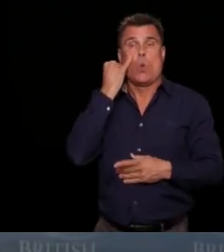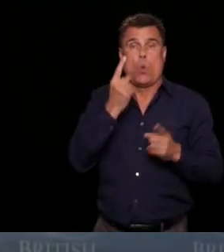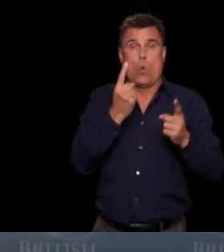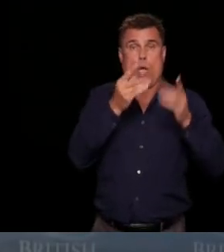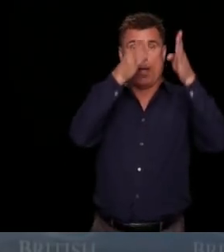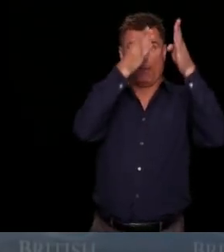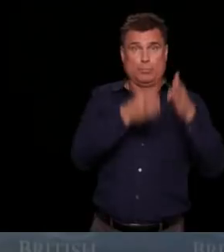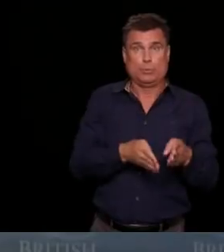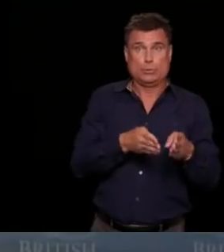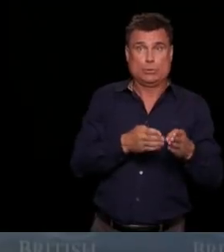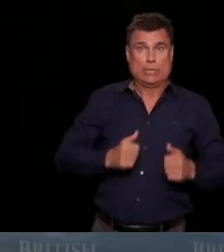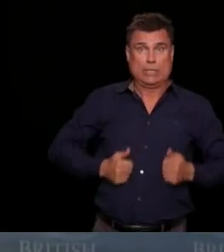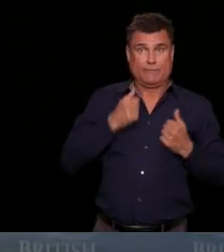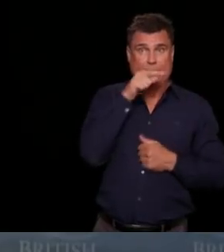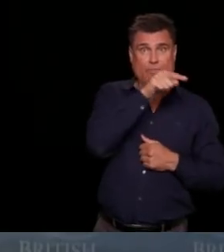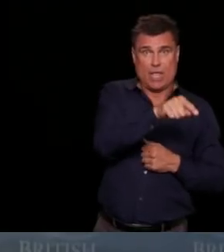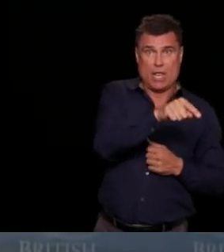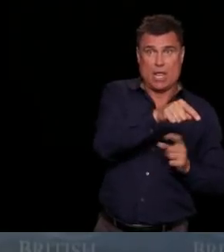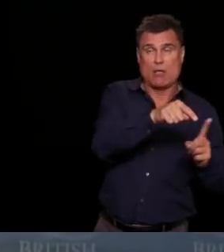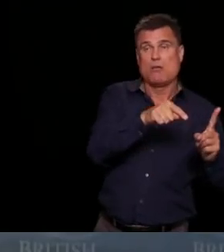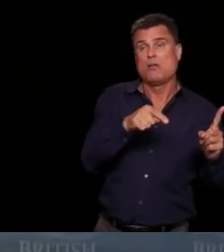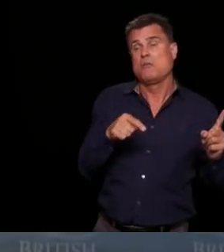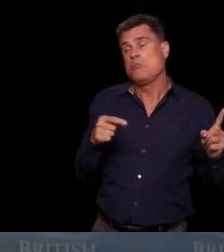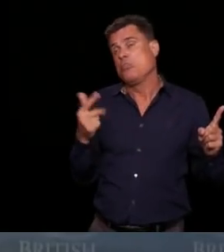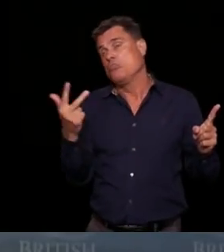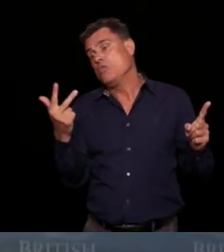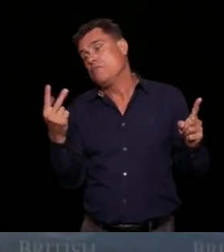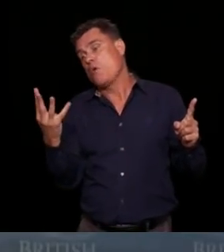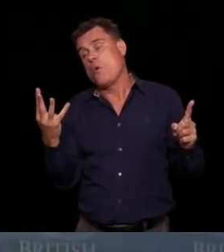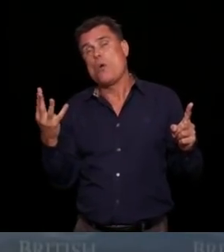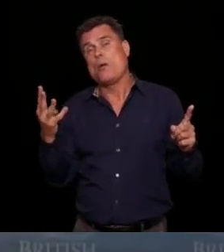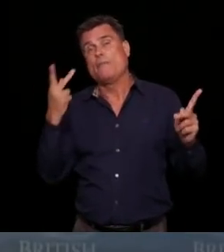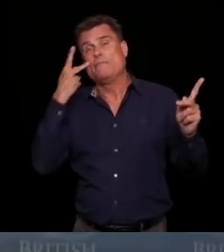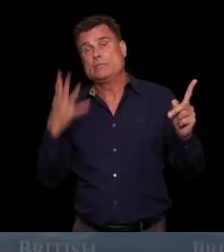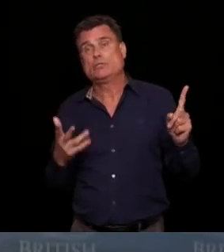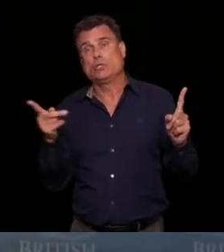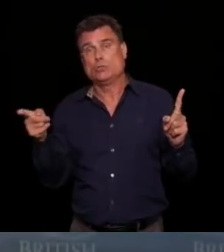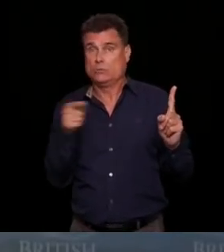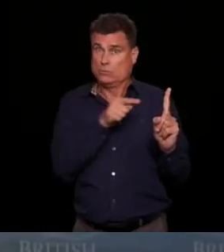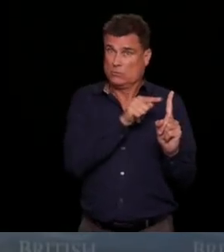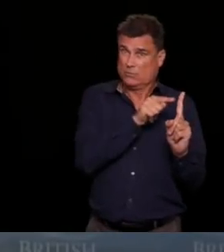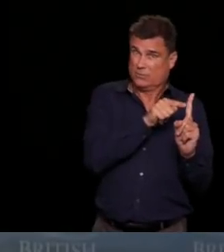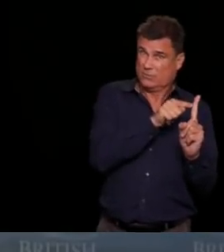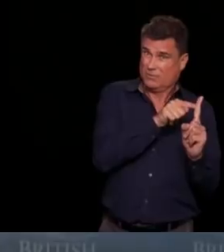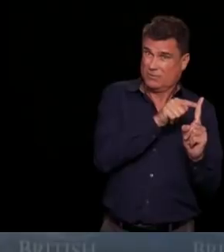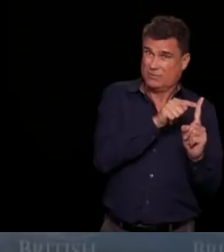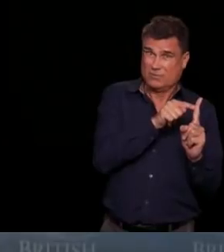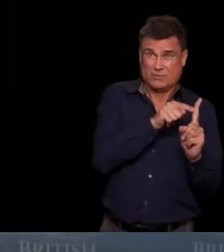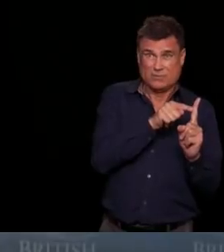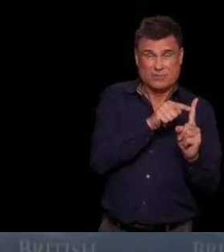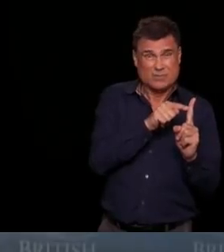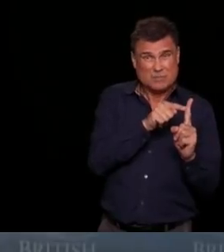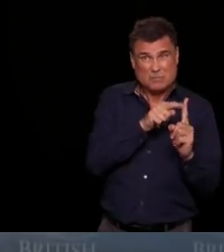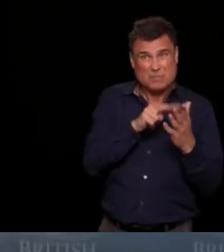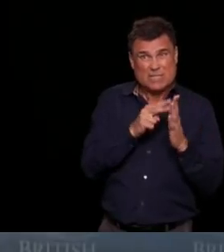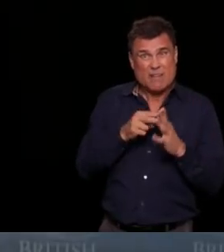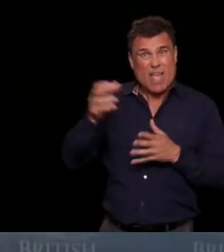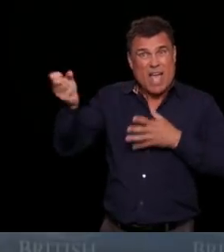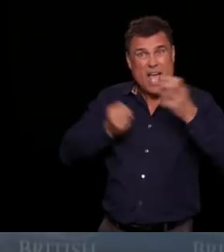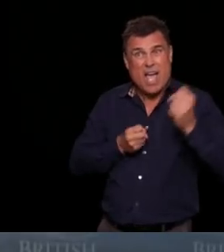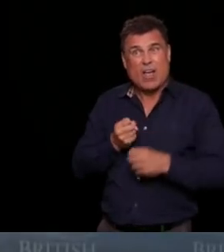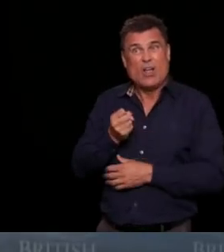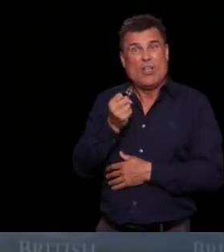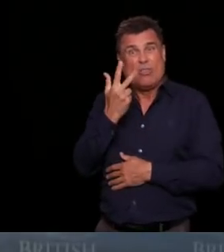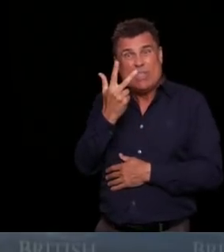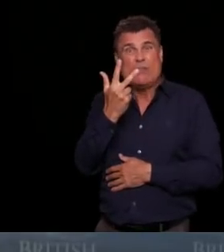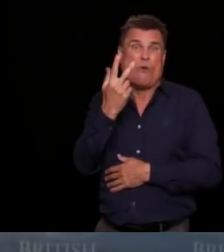per eligible care home, we're talking about the hiring of people in the thousands. And so some significant work